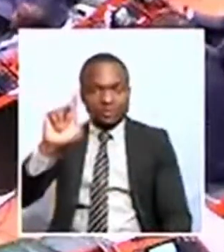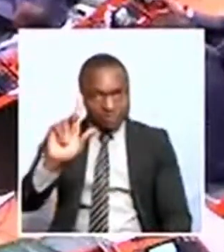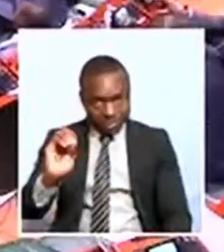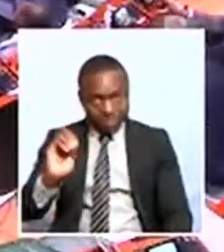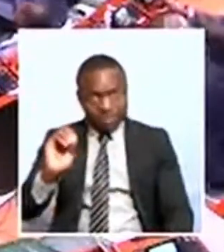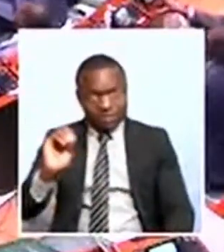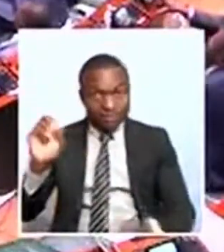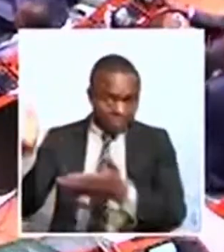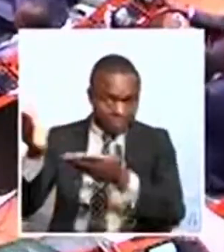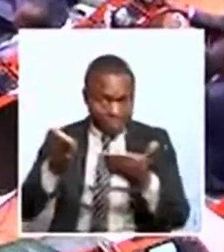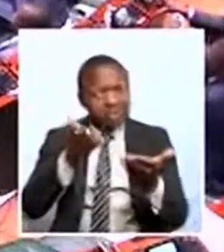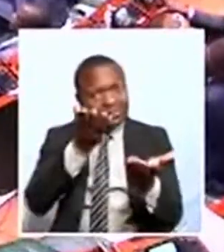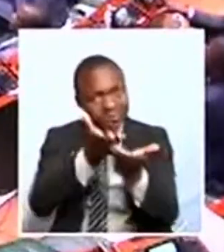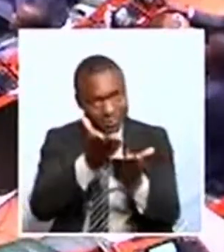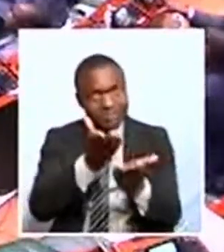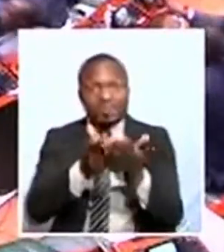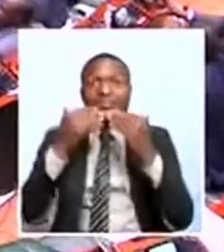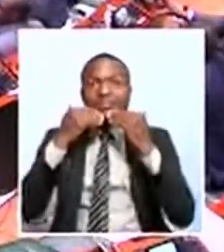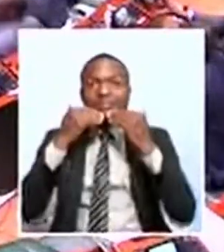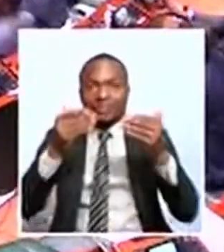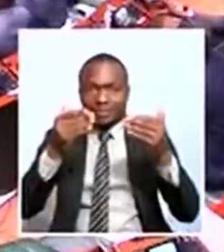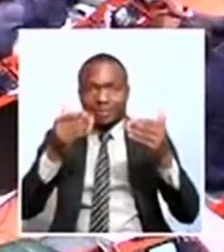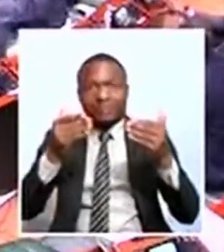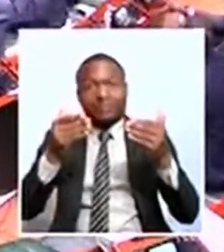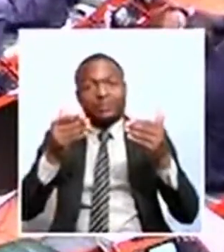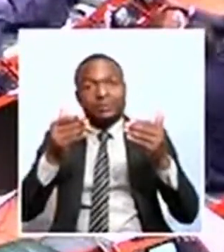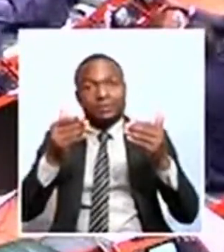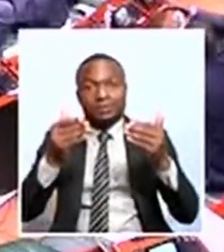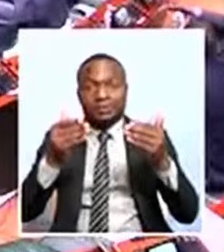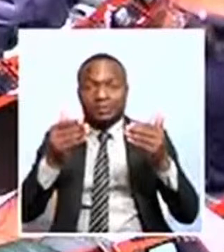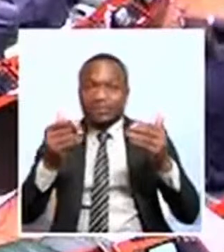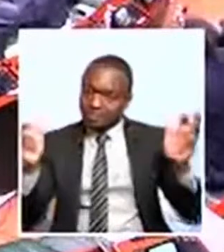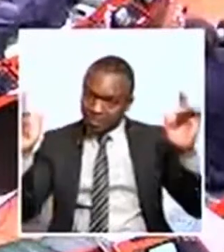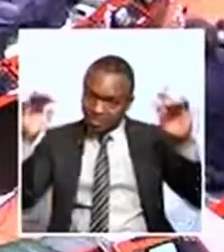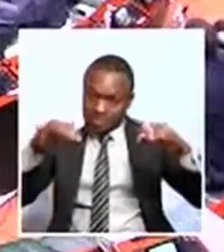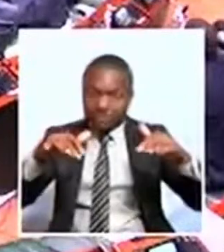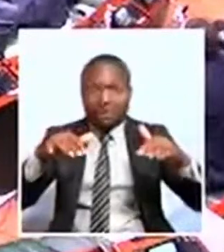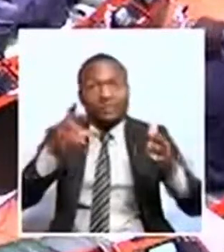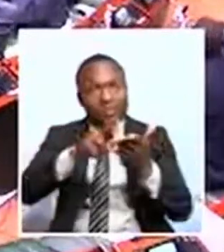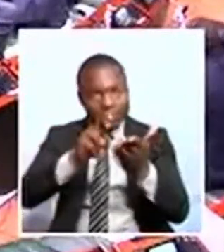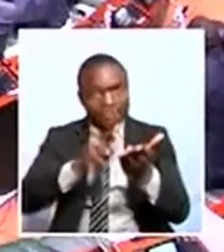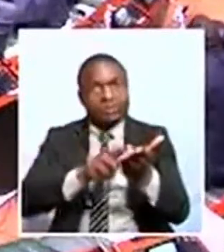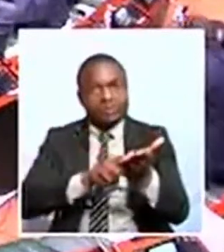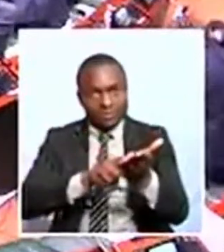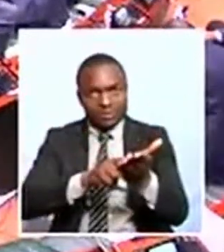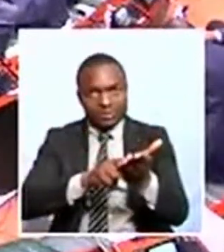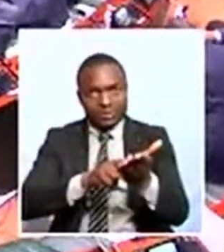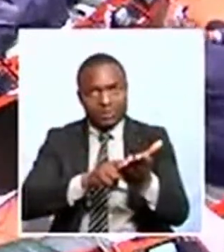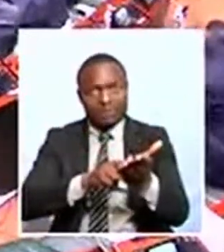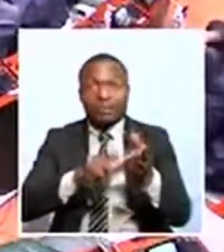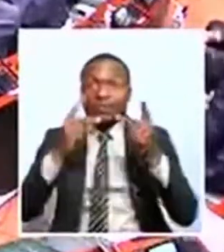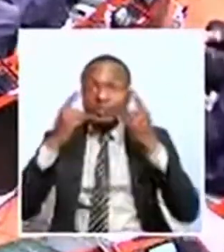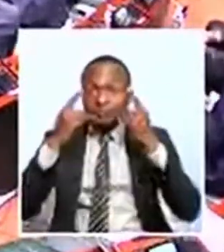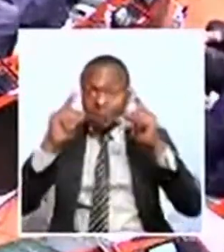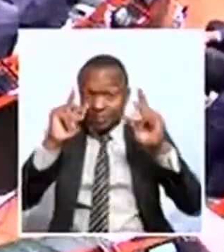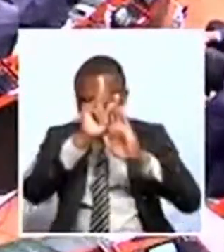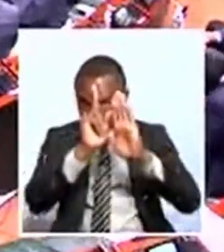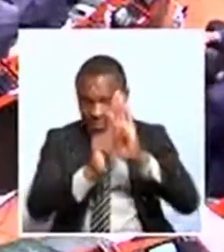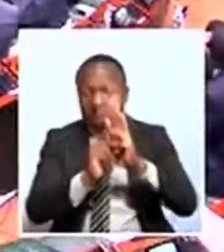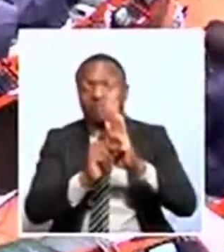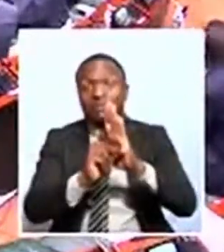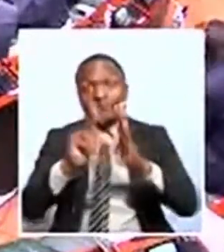move a motion that the thanks of this assembly be recorded for the exposition of the public policy